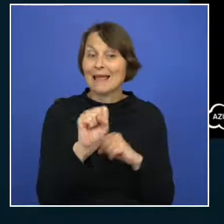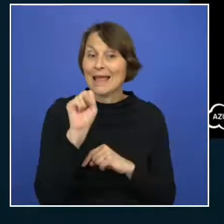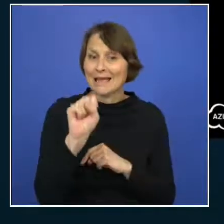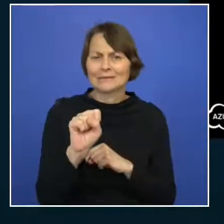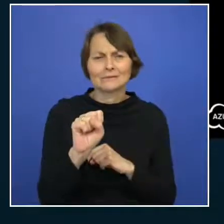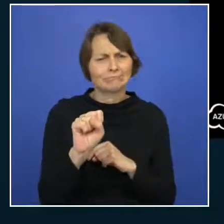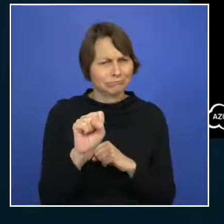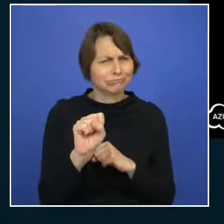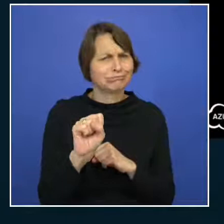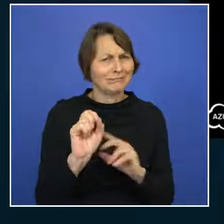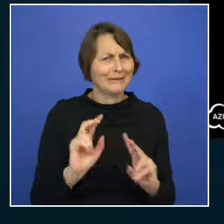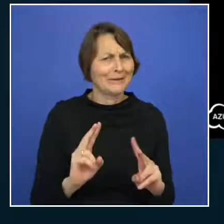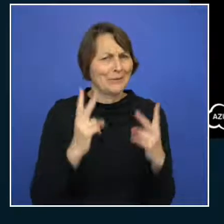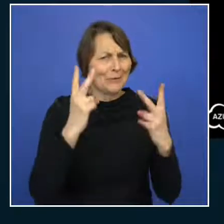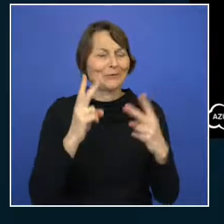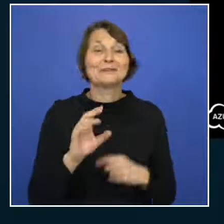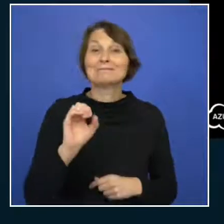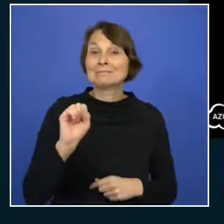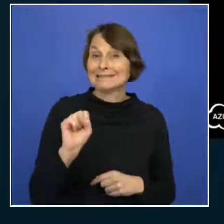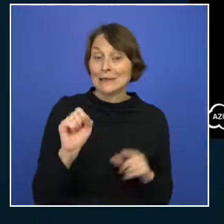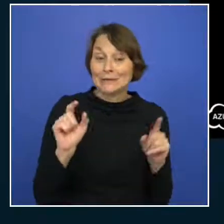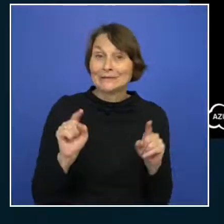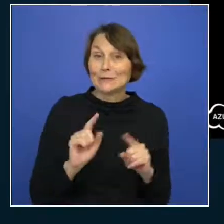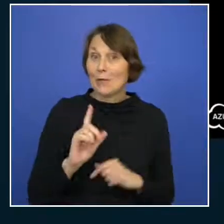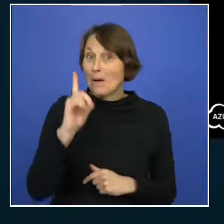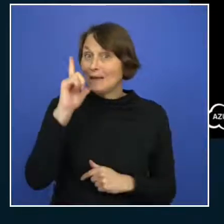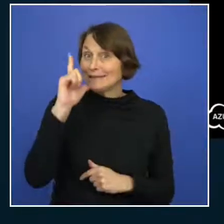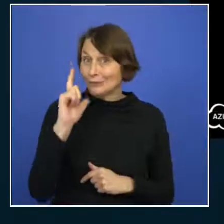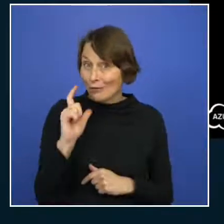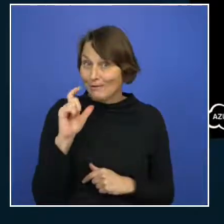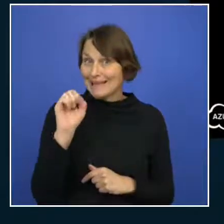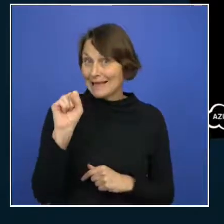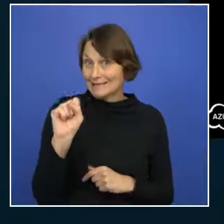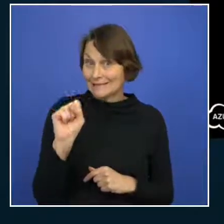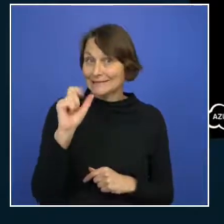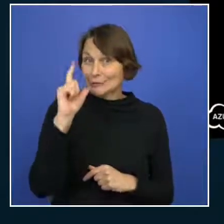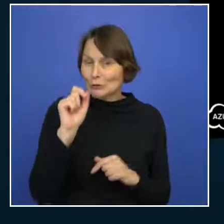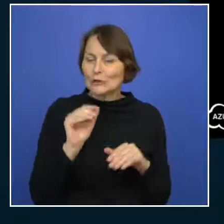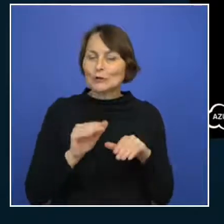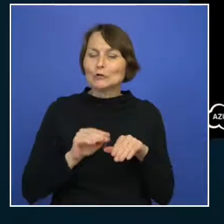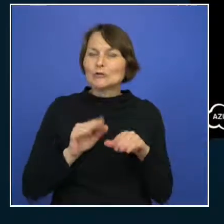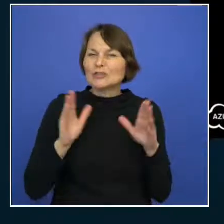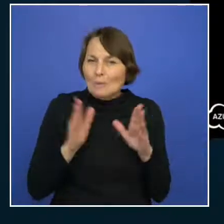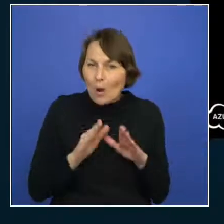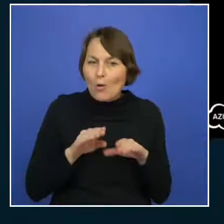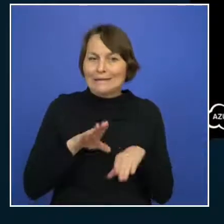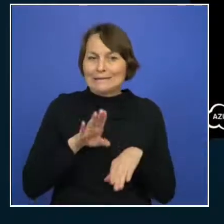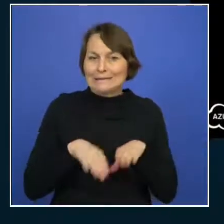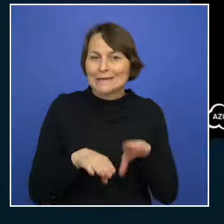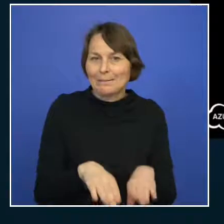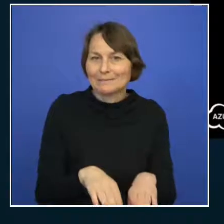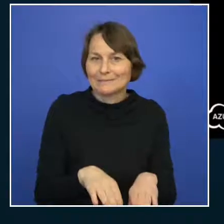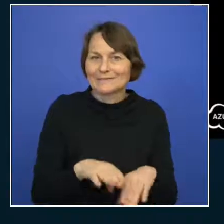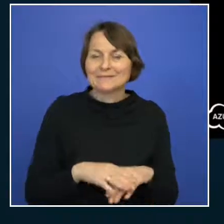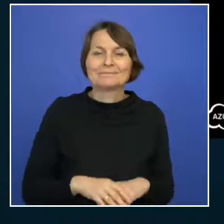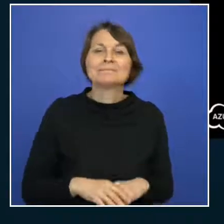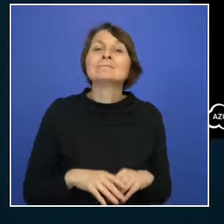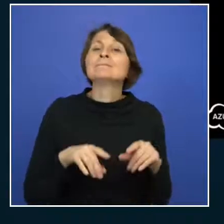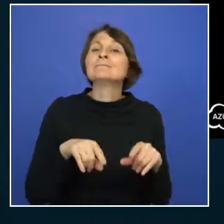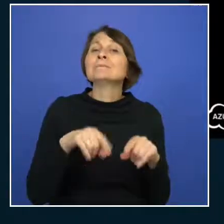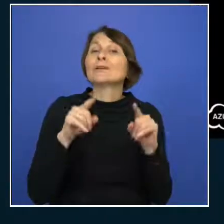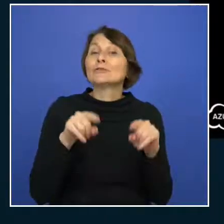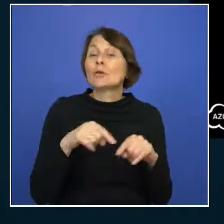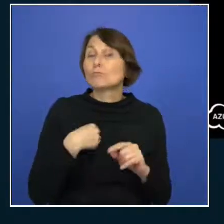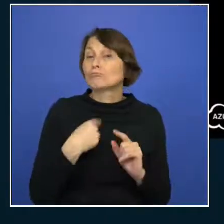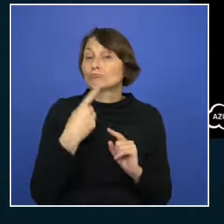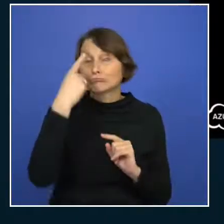This means that we need to start small with small steps. So, for example, when we decided to move that .NET to